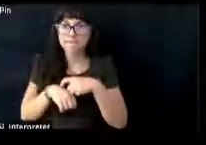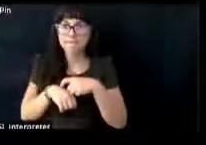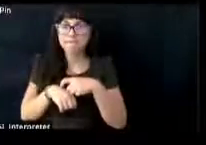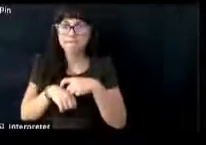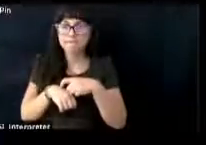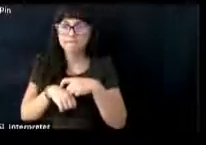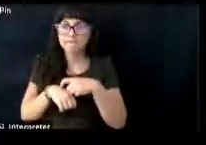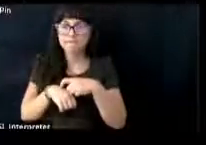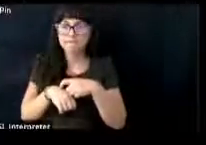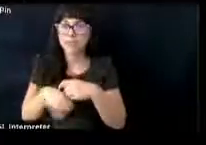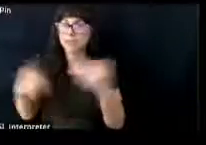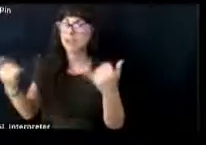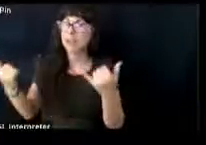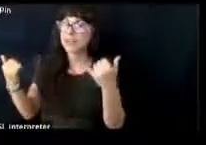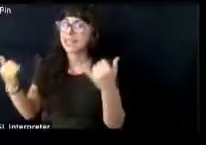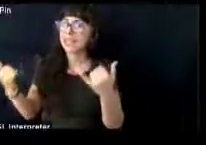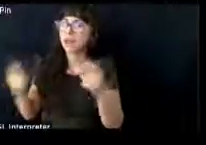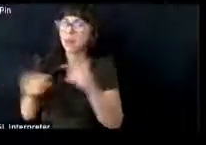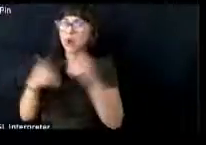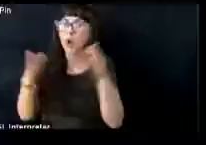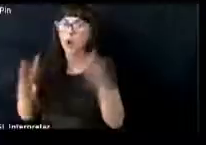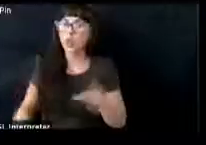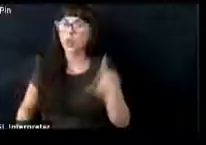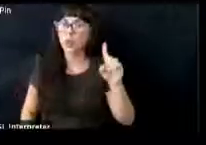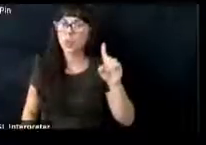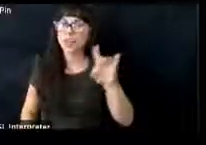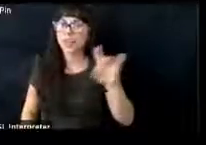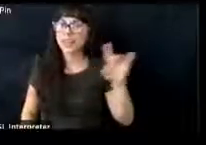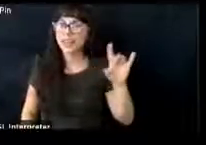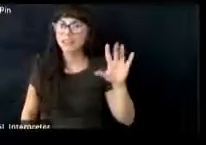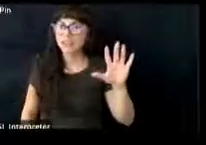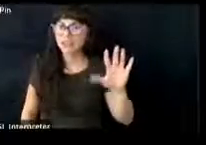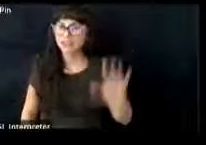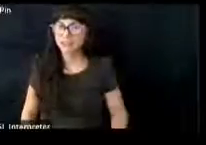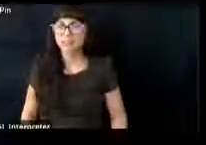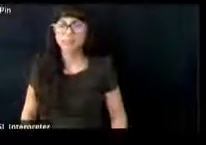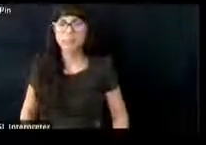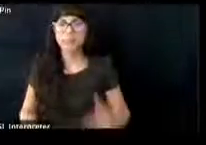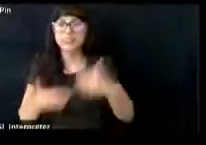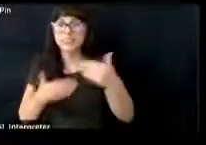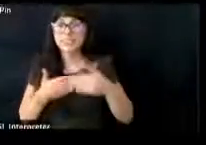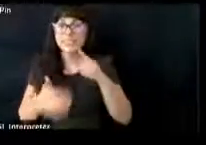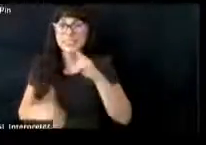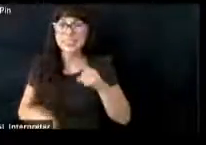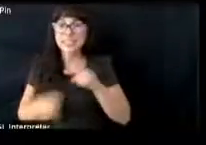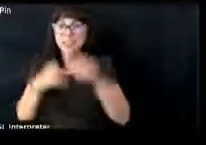Right now we have caller 1885. Up next will be caller